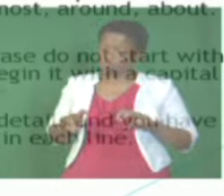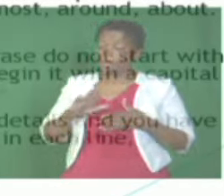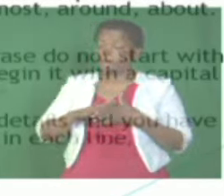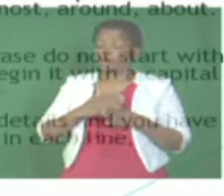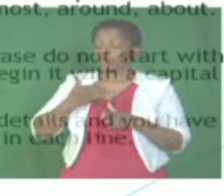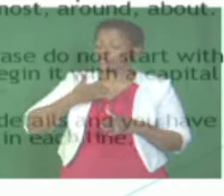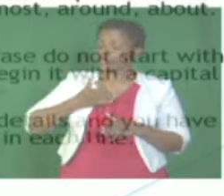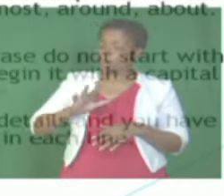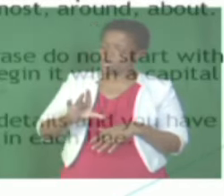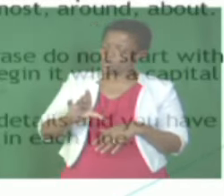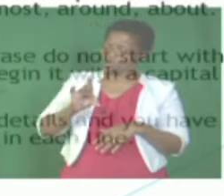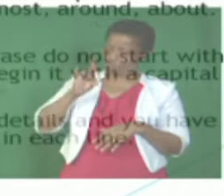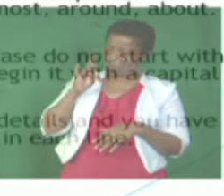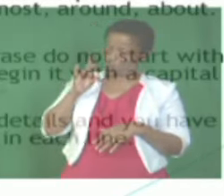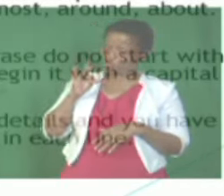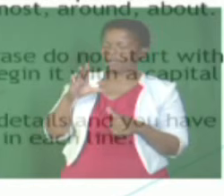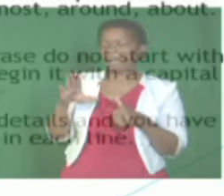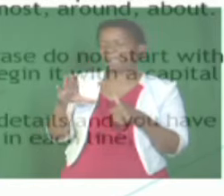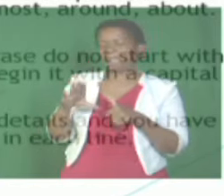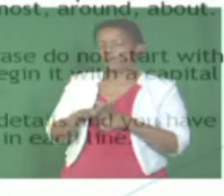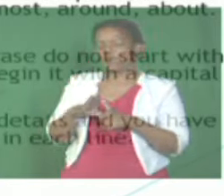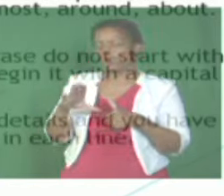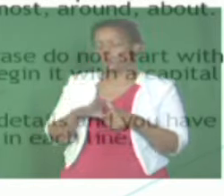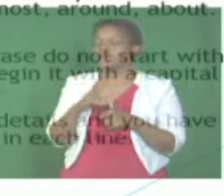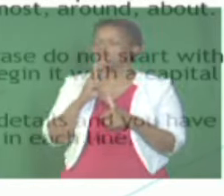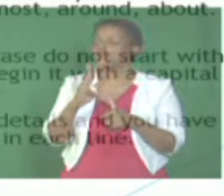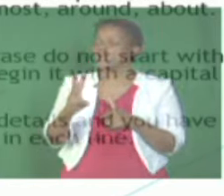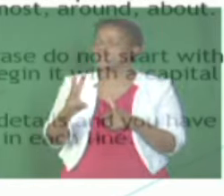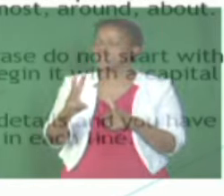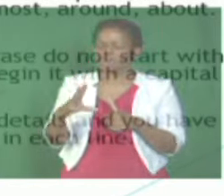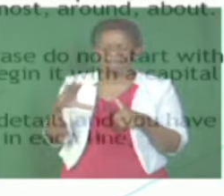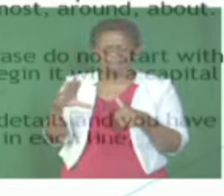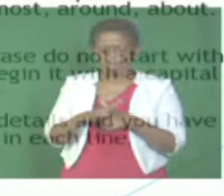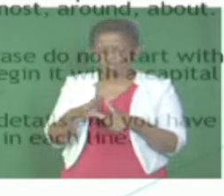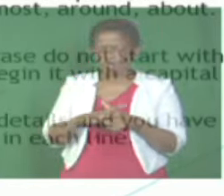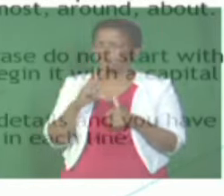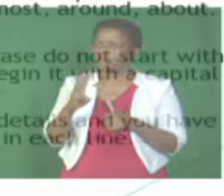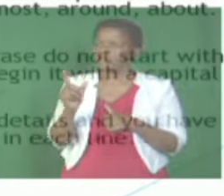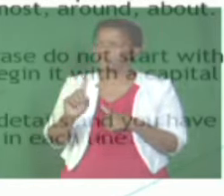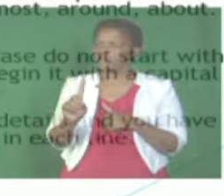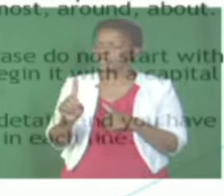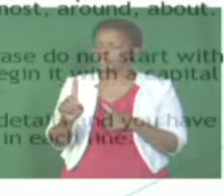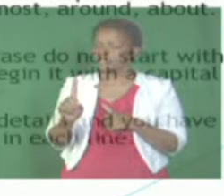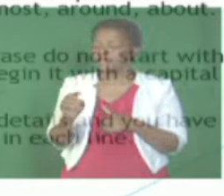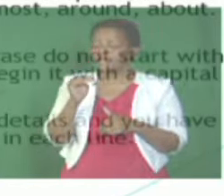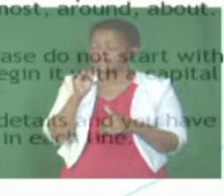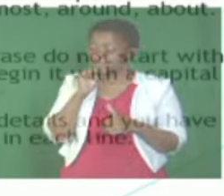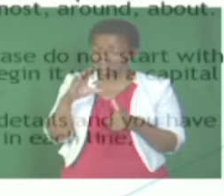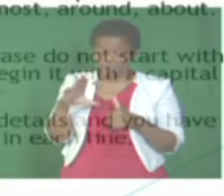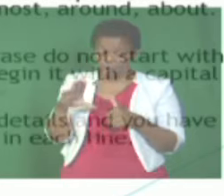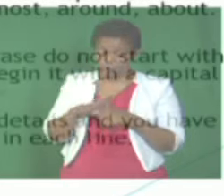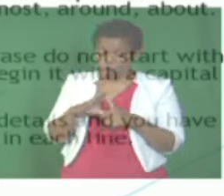pick the key words. What are key words? Key words are the words in which without them, you will